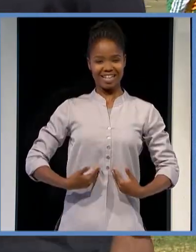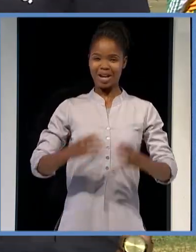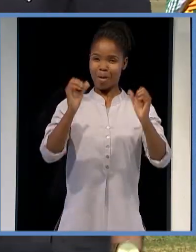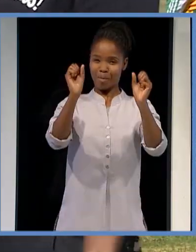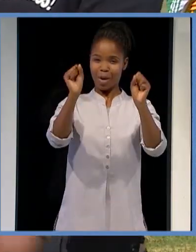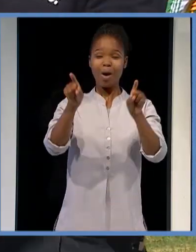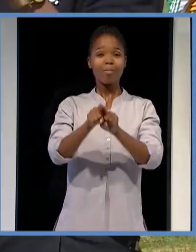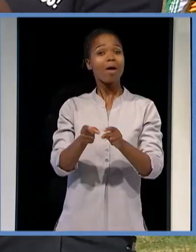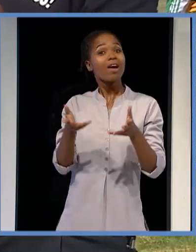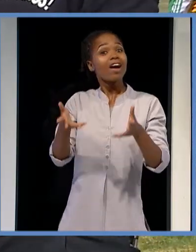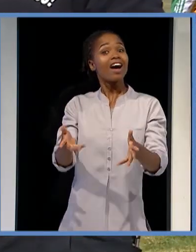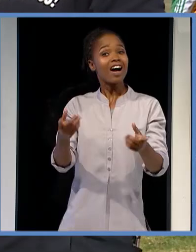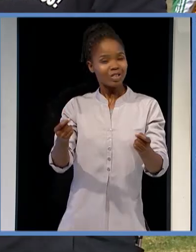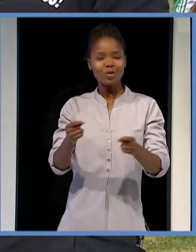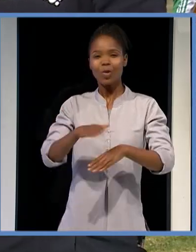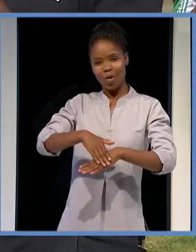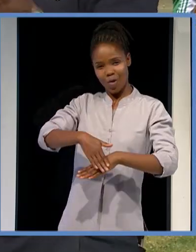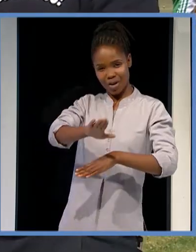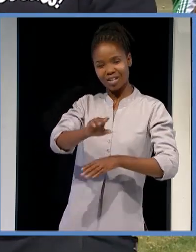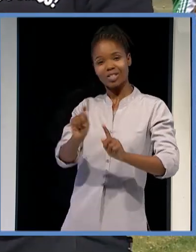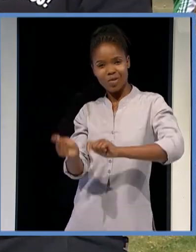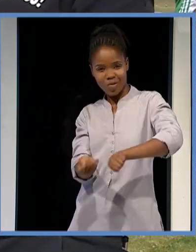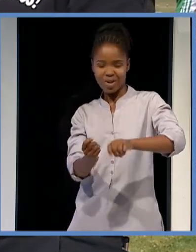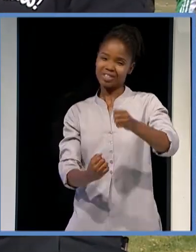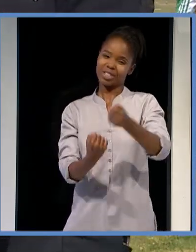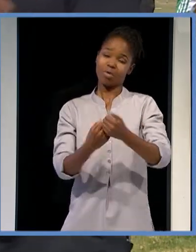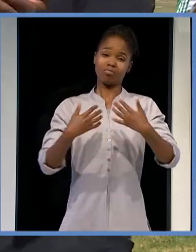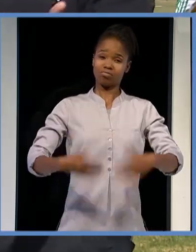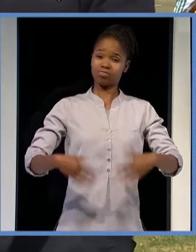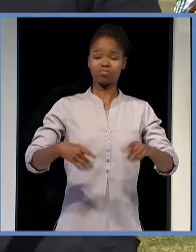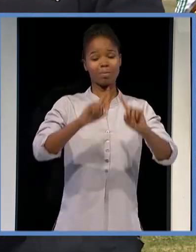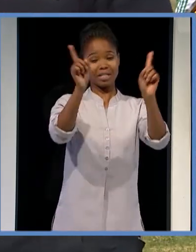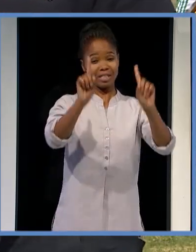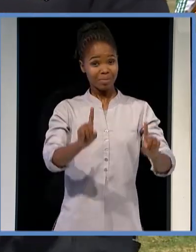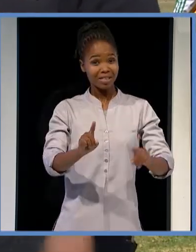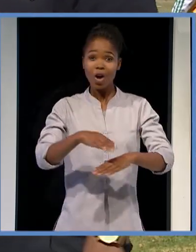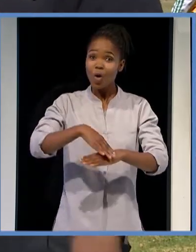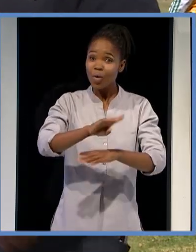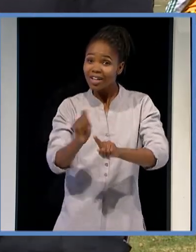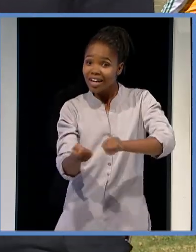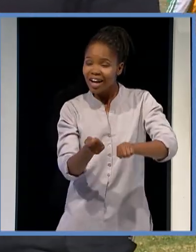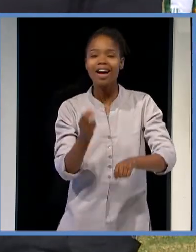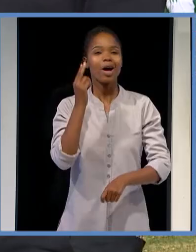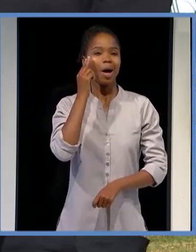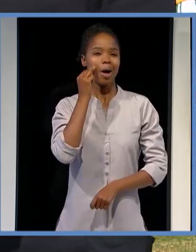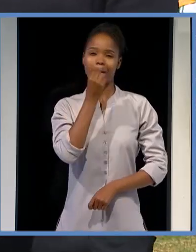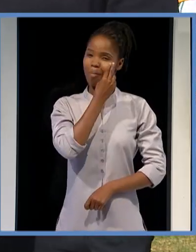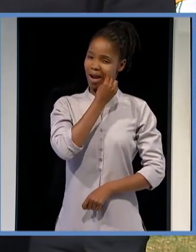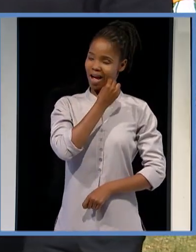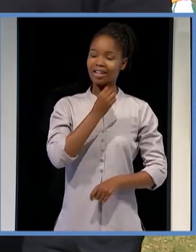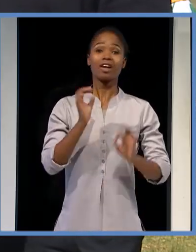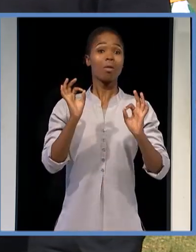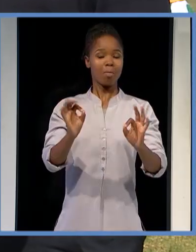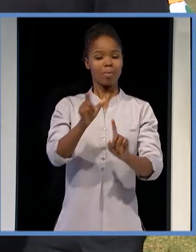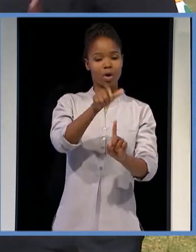We are supporting cricket. Yeah, but this is a special type of cricket. This is blind cricket. And as you know, we've had Kenny in